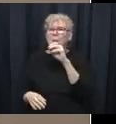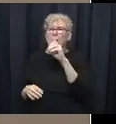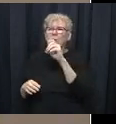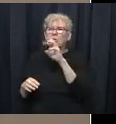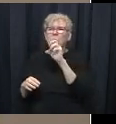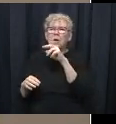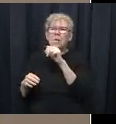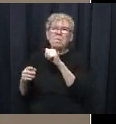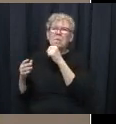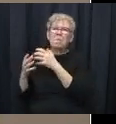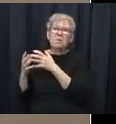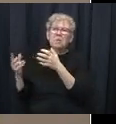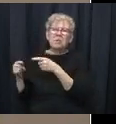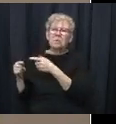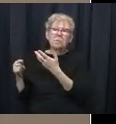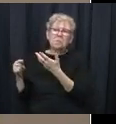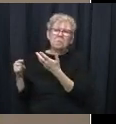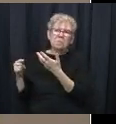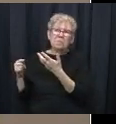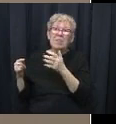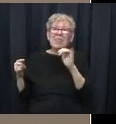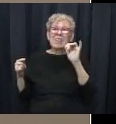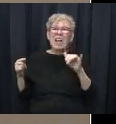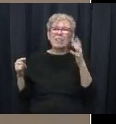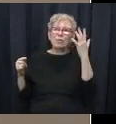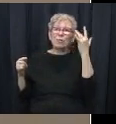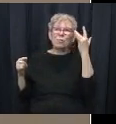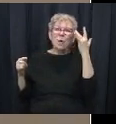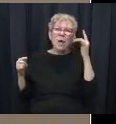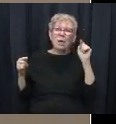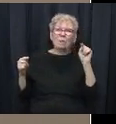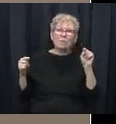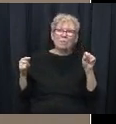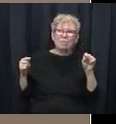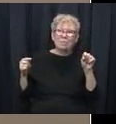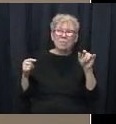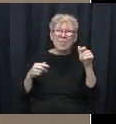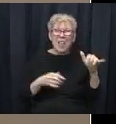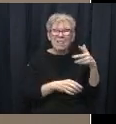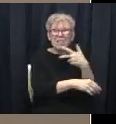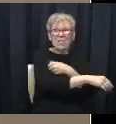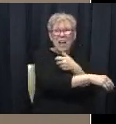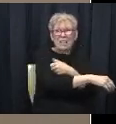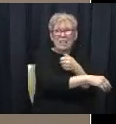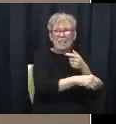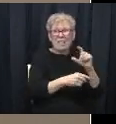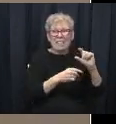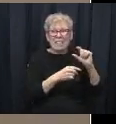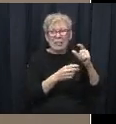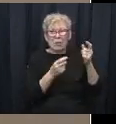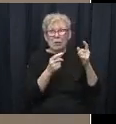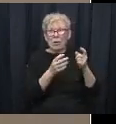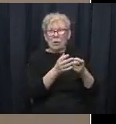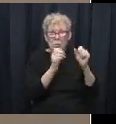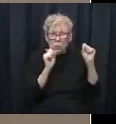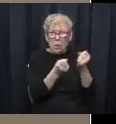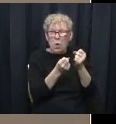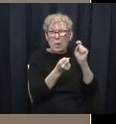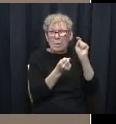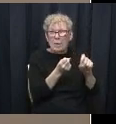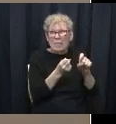looking at that very carefully. We are going to have a dashboard to improve and increase transparency, and we're always open to